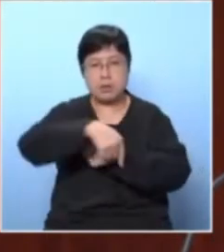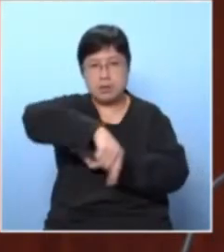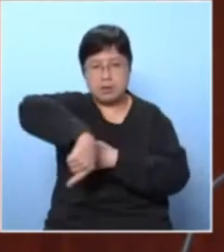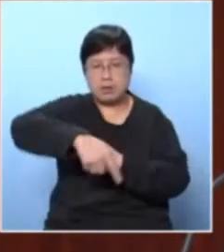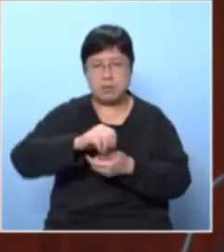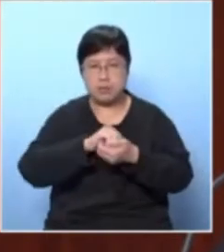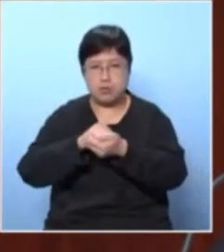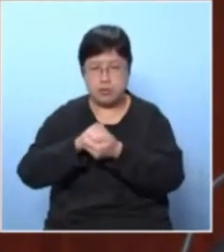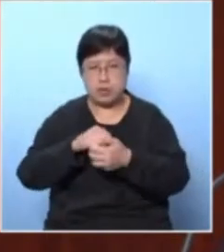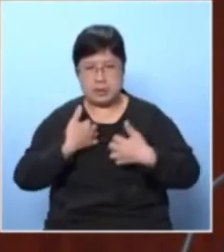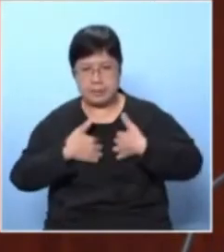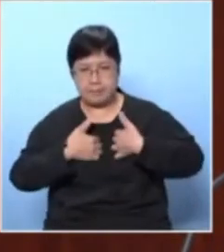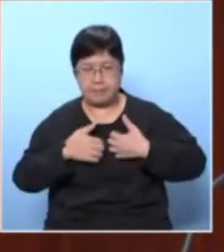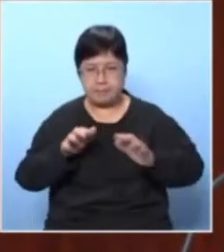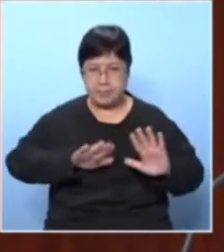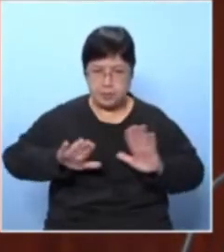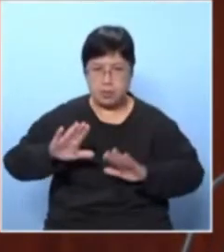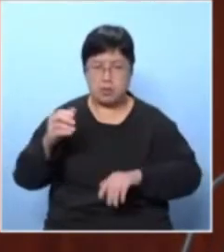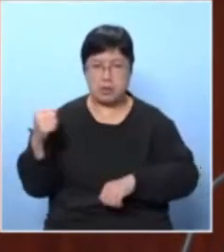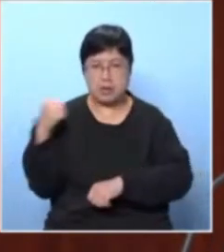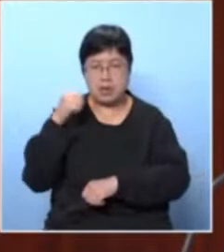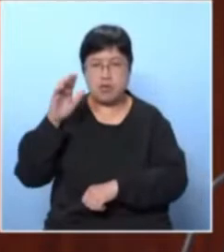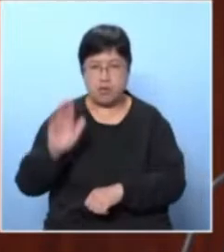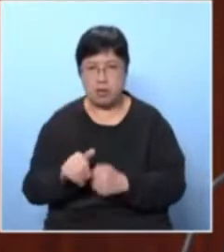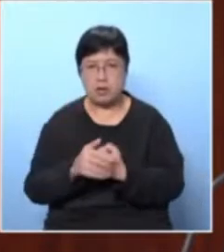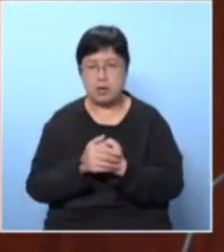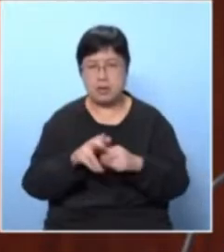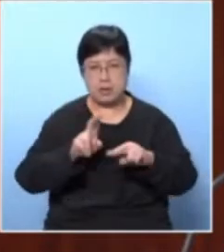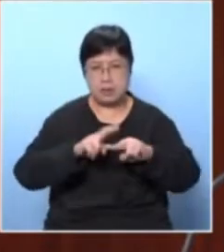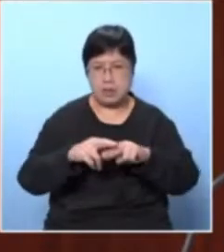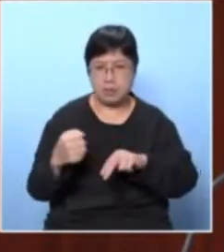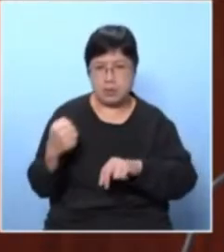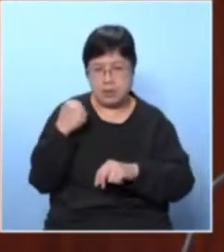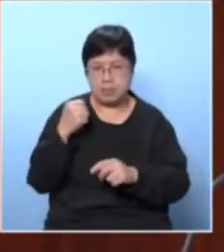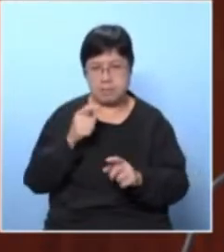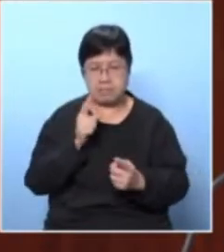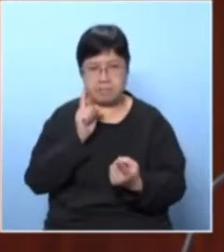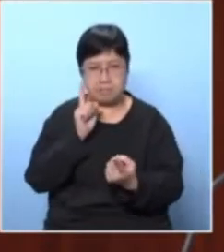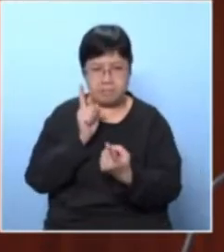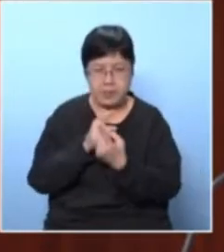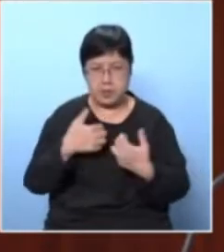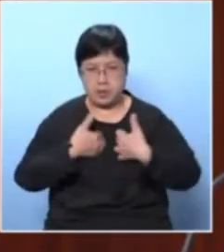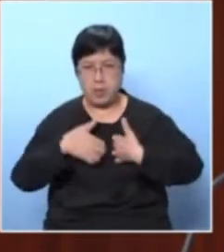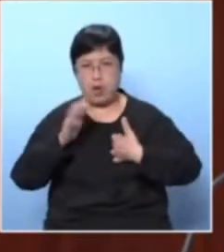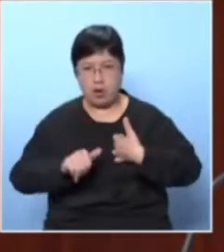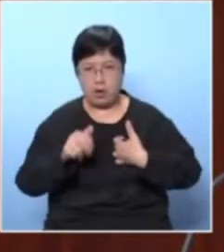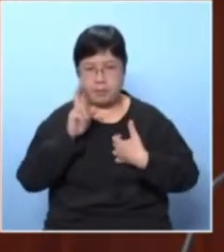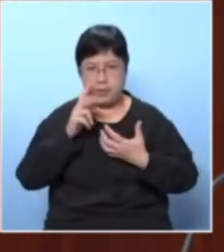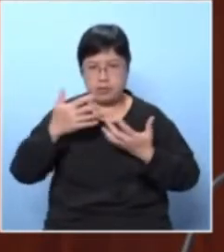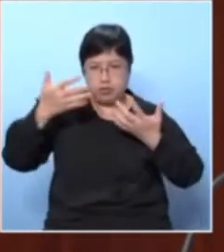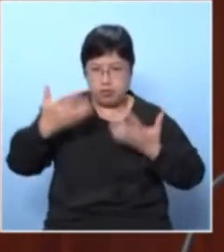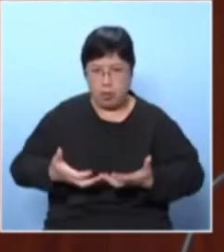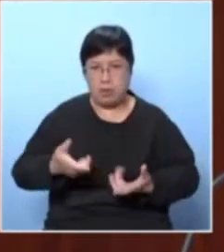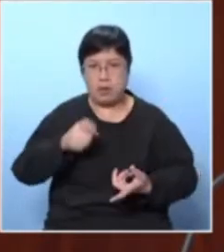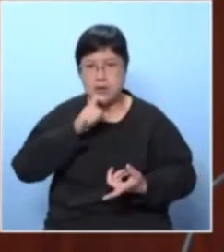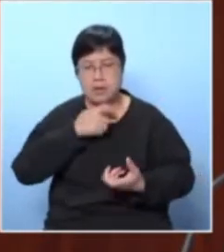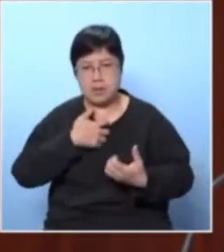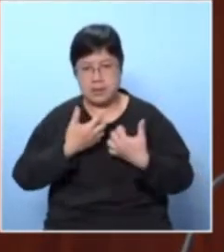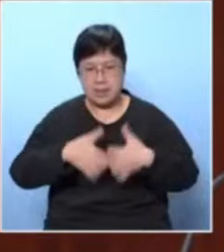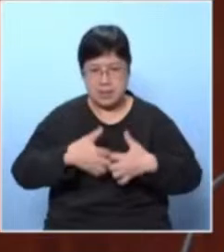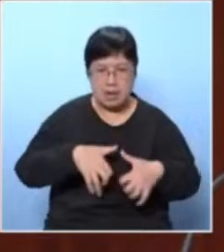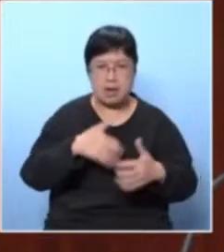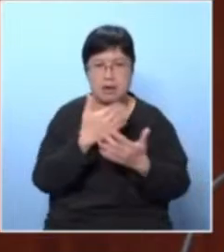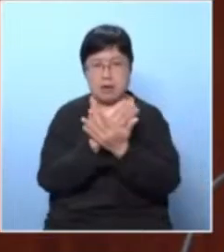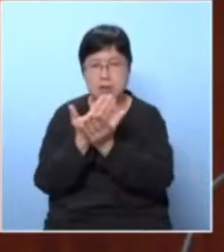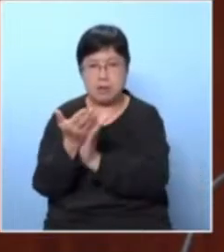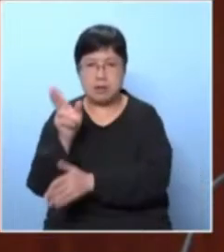Enhance the capability of coordinated emergency management across the GBA. The mainland has strong emergency